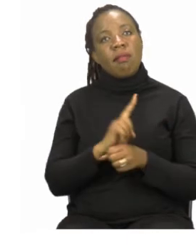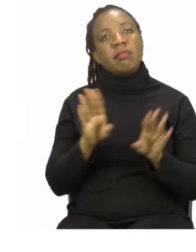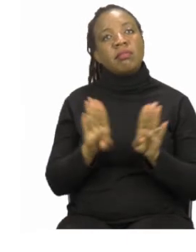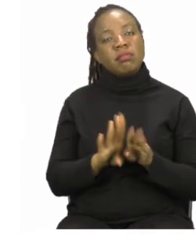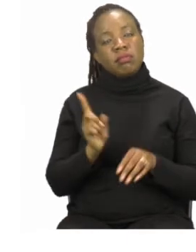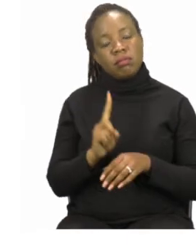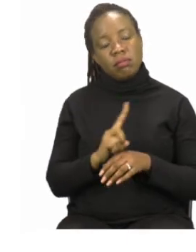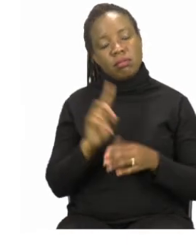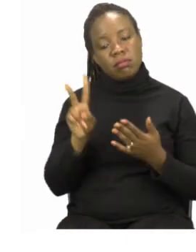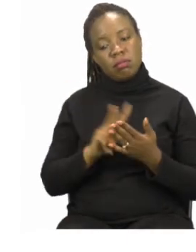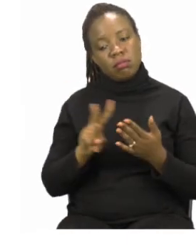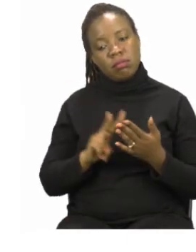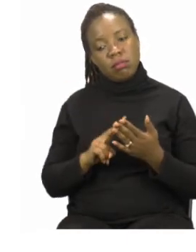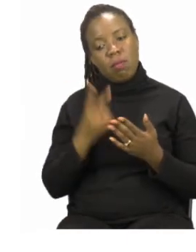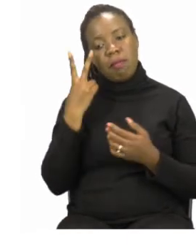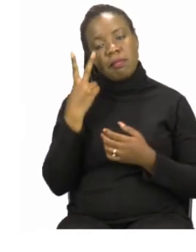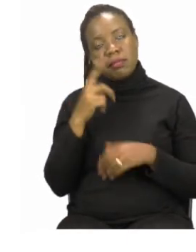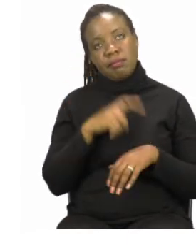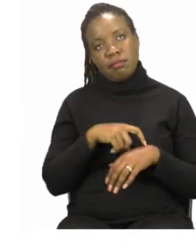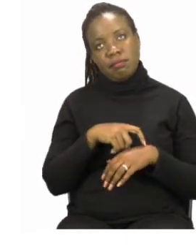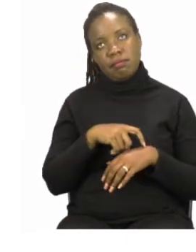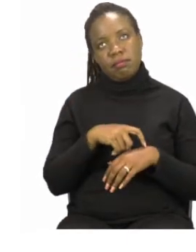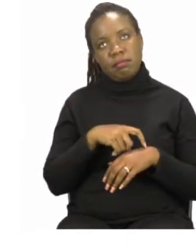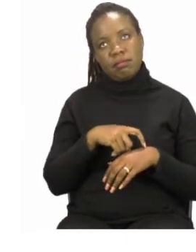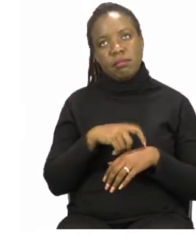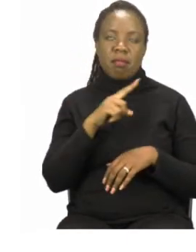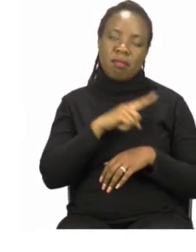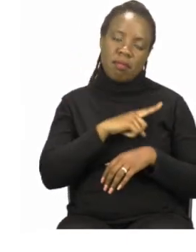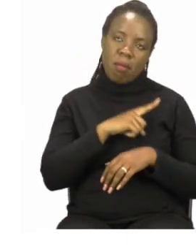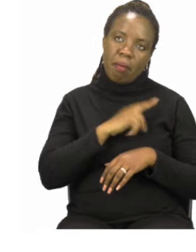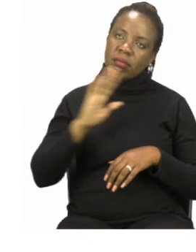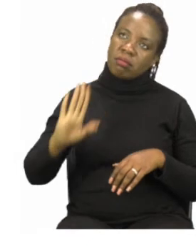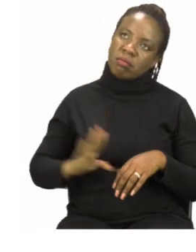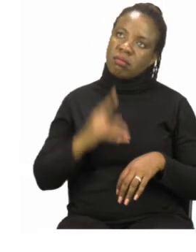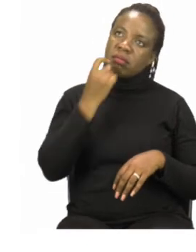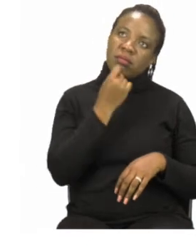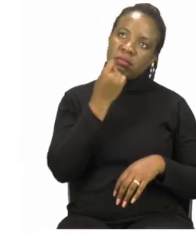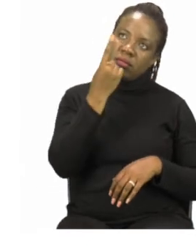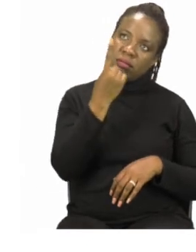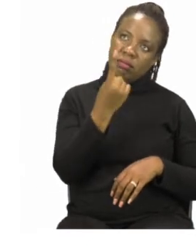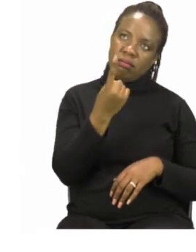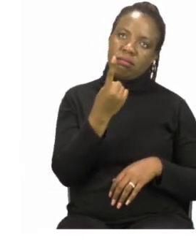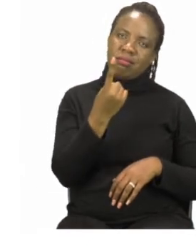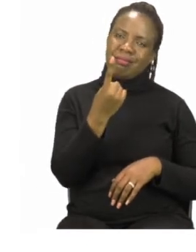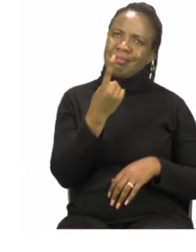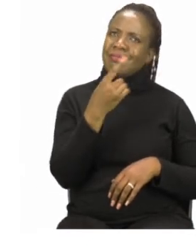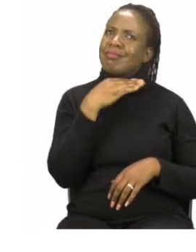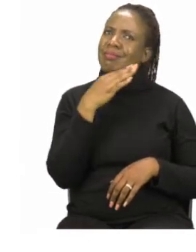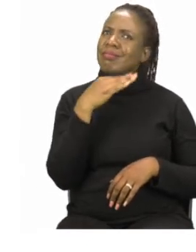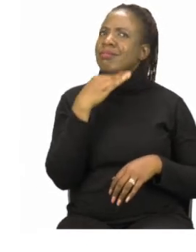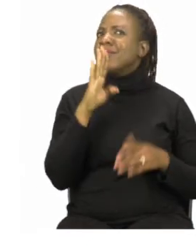a problem twice. It's because we want to understand what is going on.